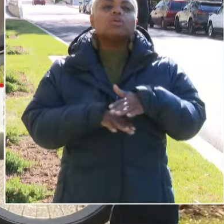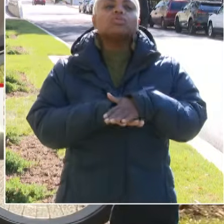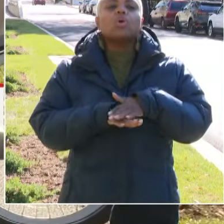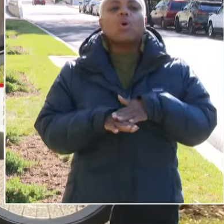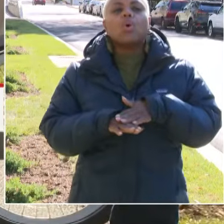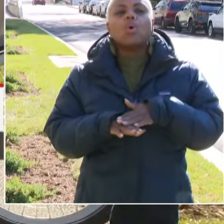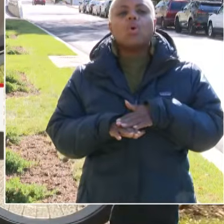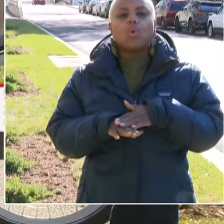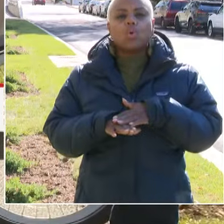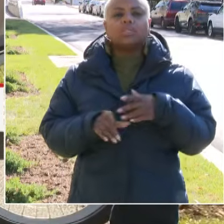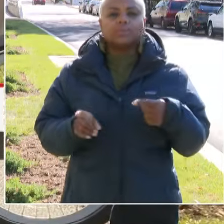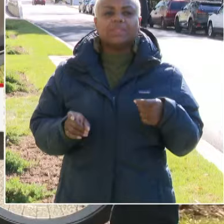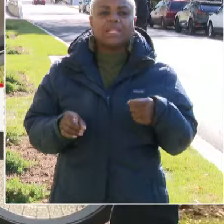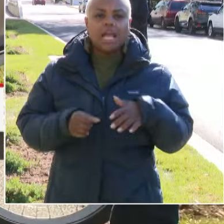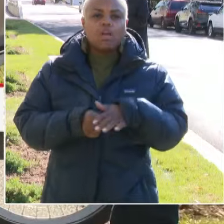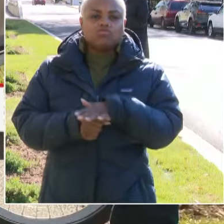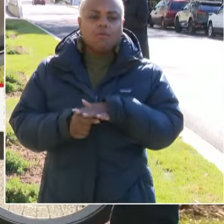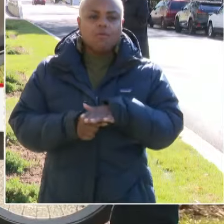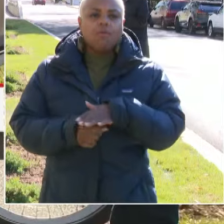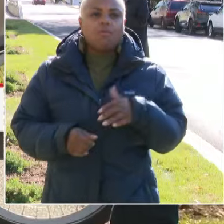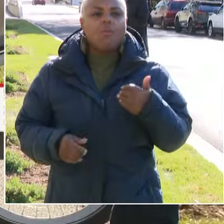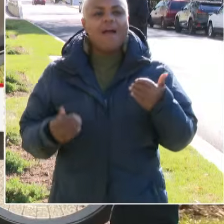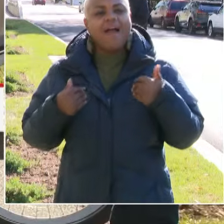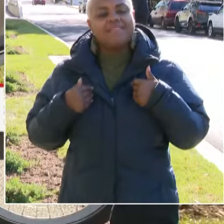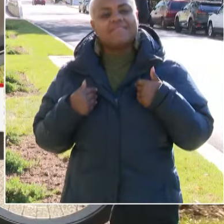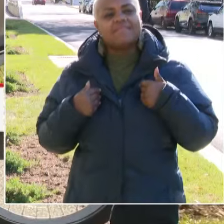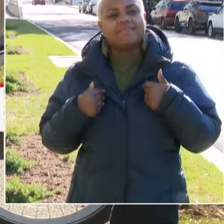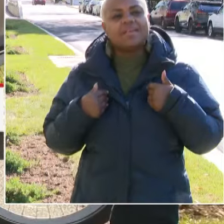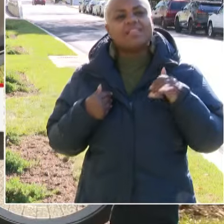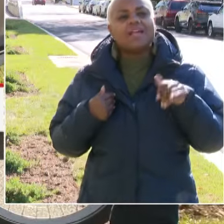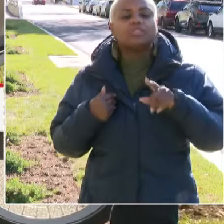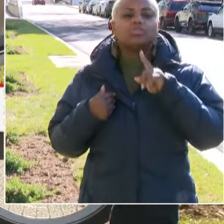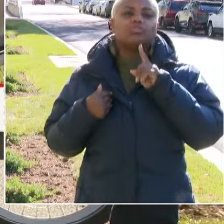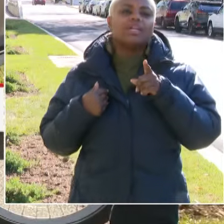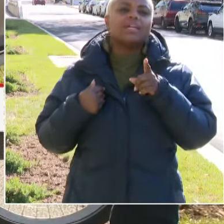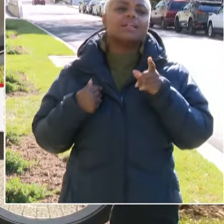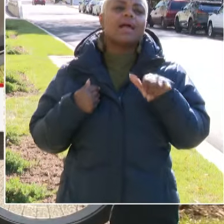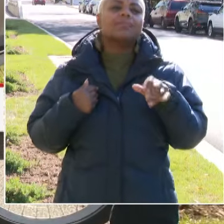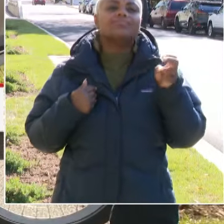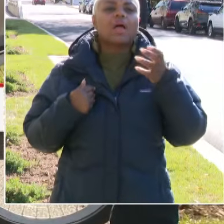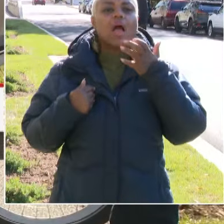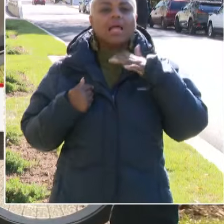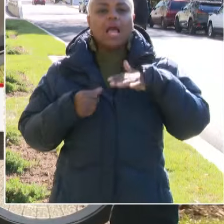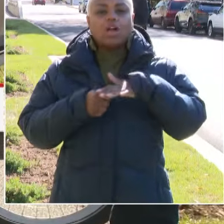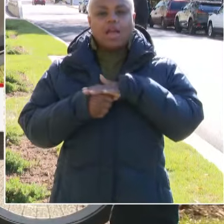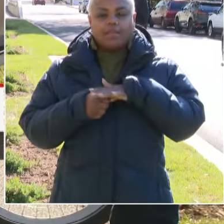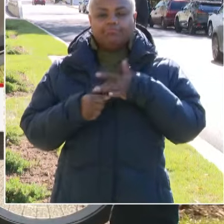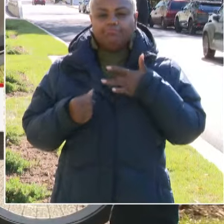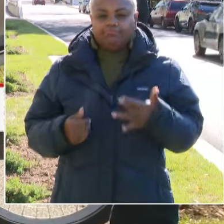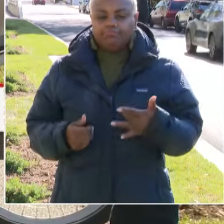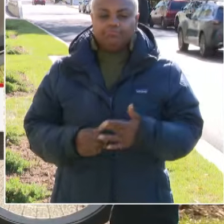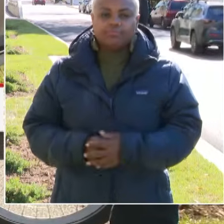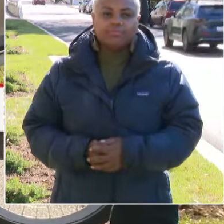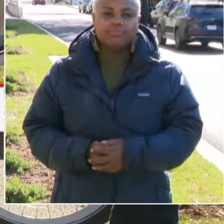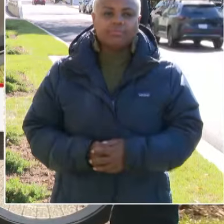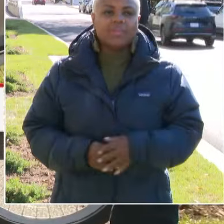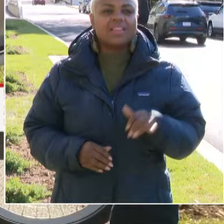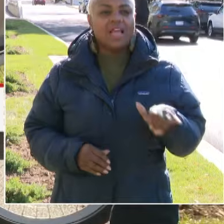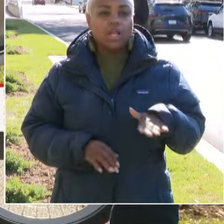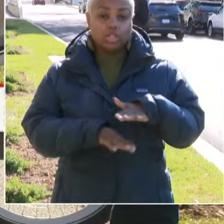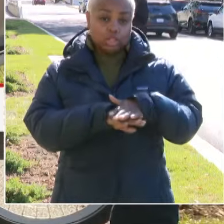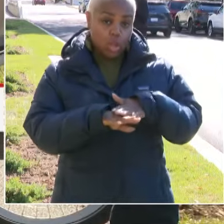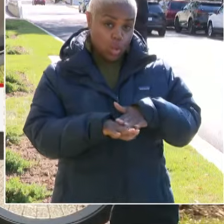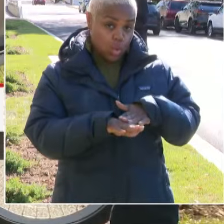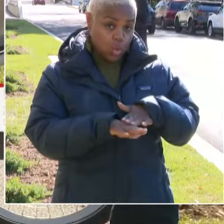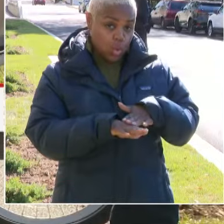and that's been on our request. And those are really in the hot areas when there's a special event. And those slow zones are really limited,